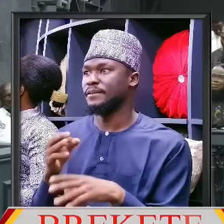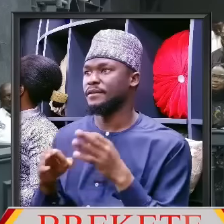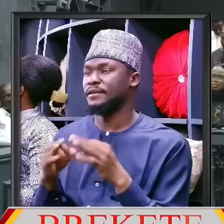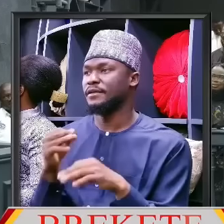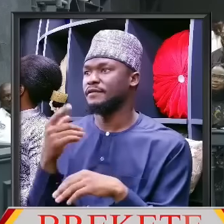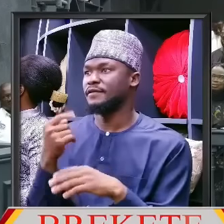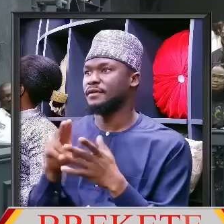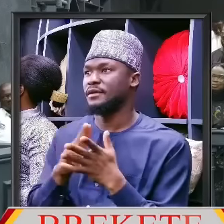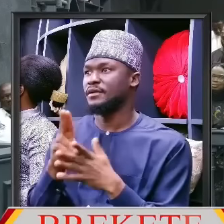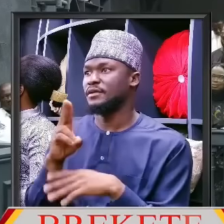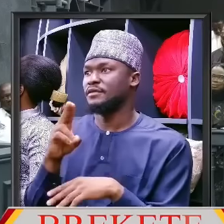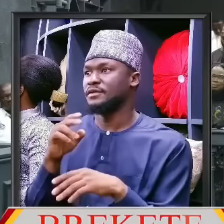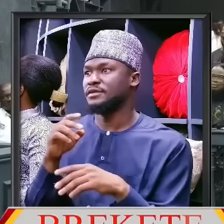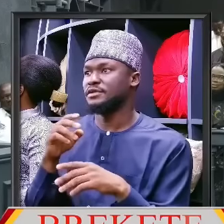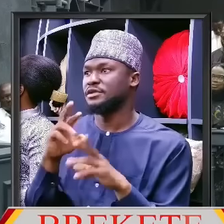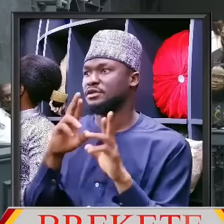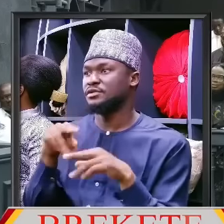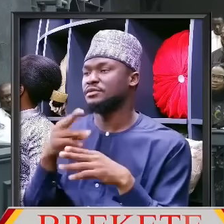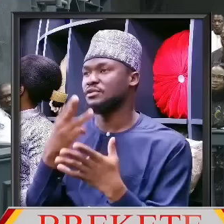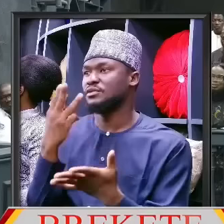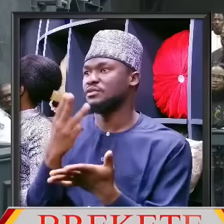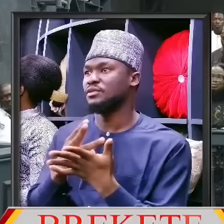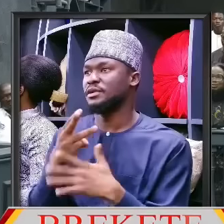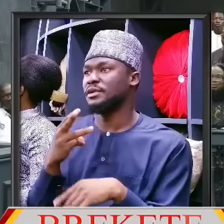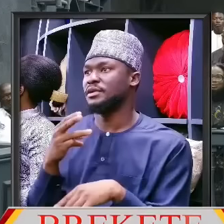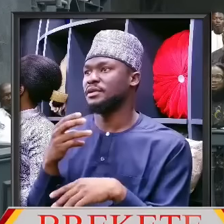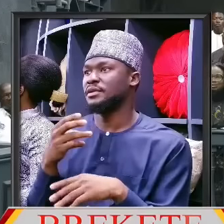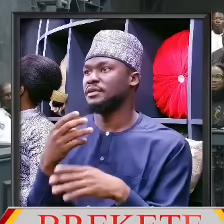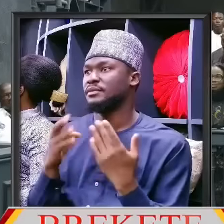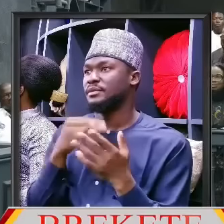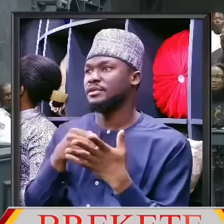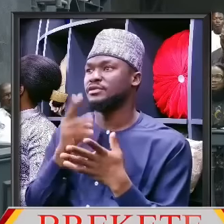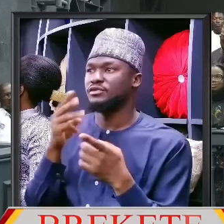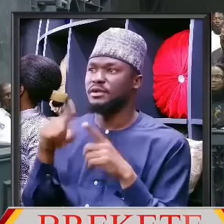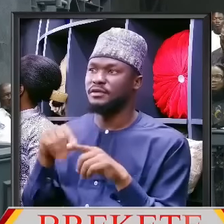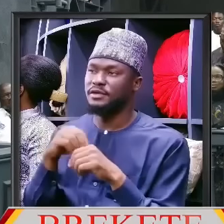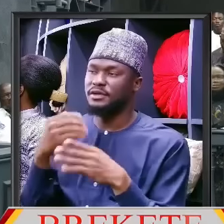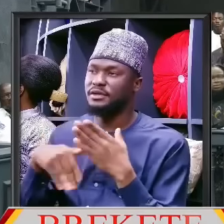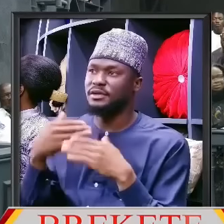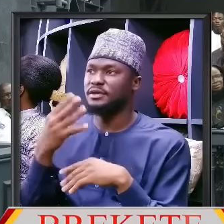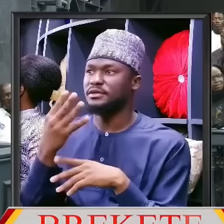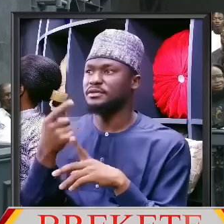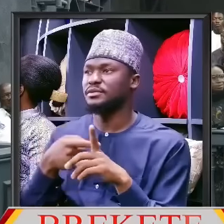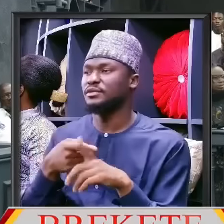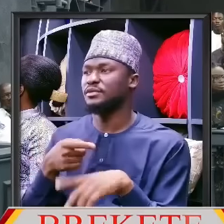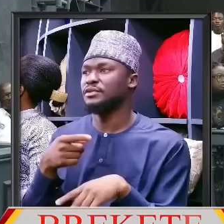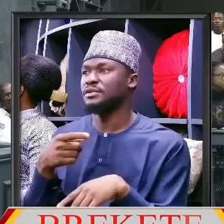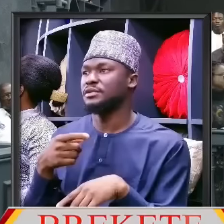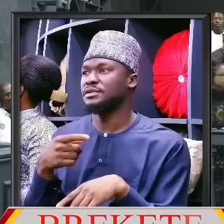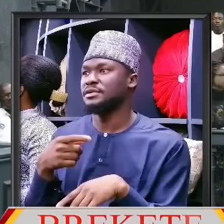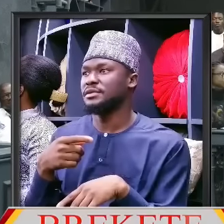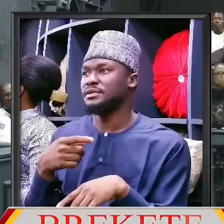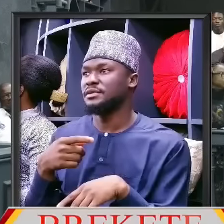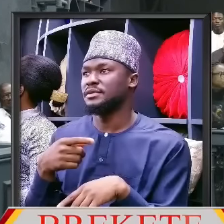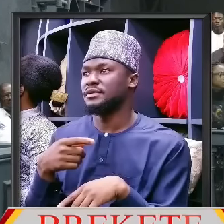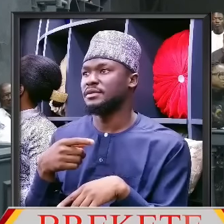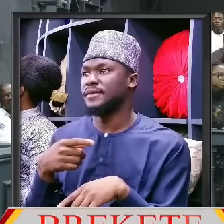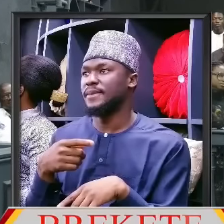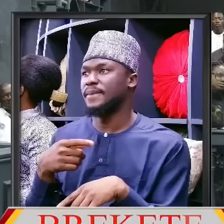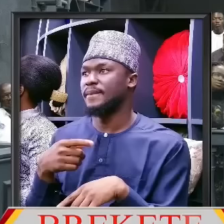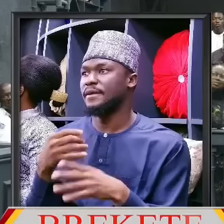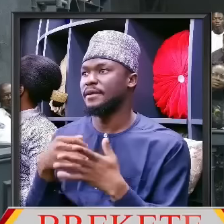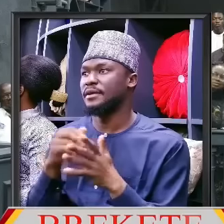the university could respond, if it pass, even if it occur within the next 1 month, you understand? If it occur within the